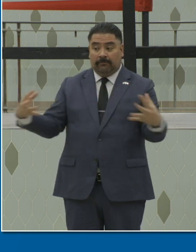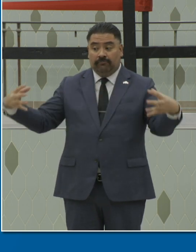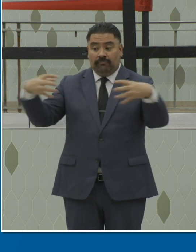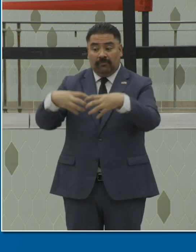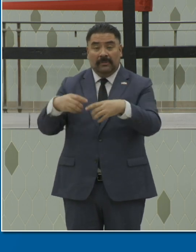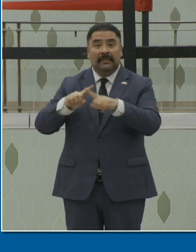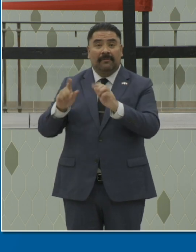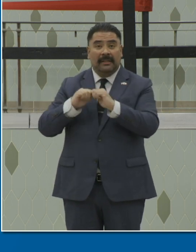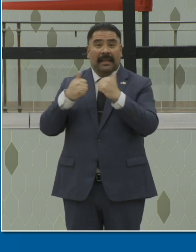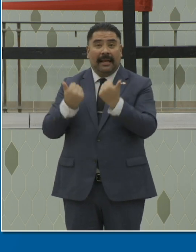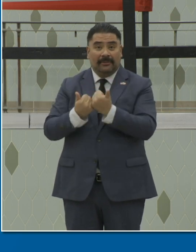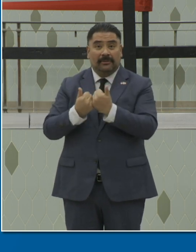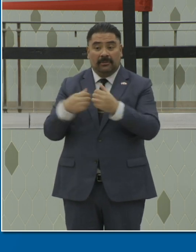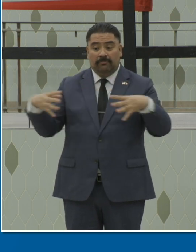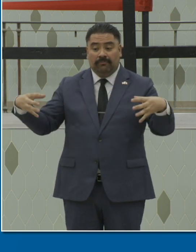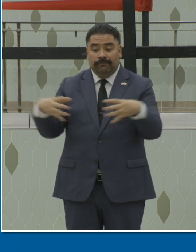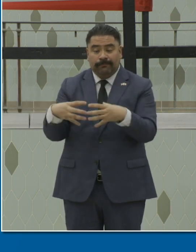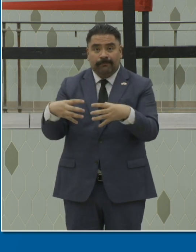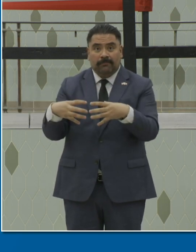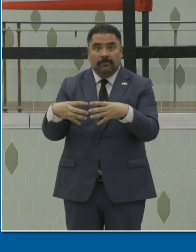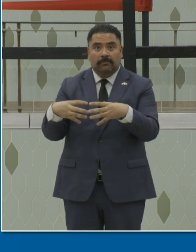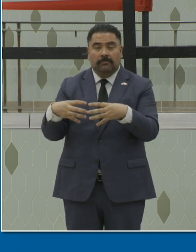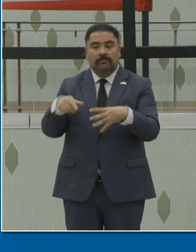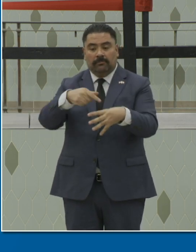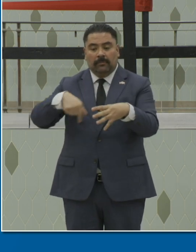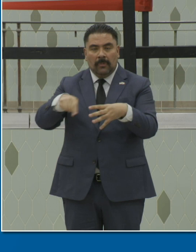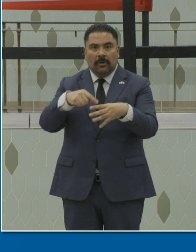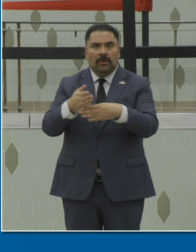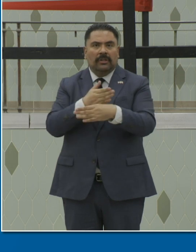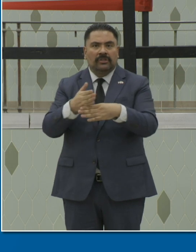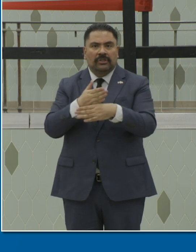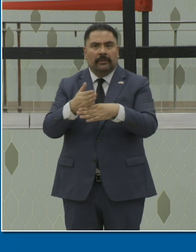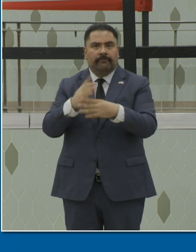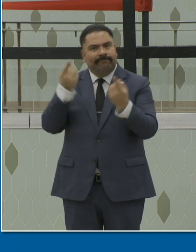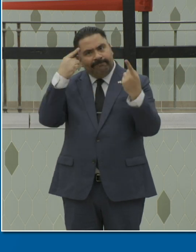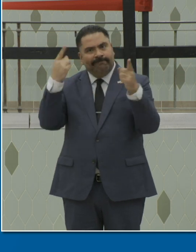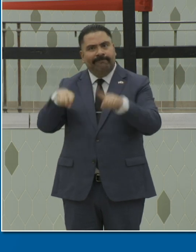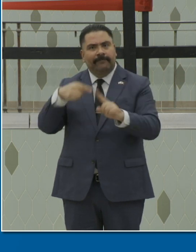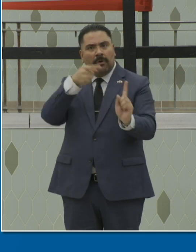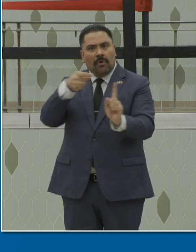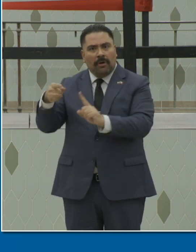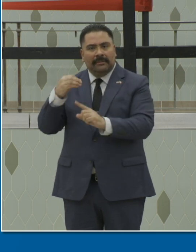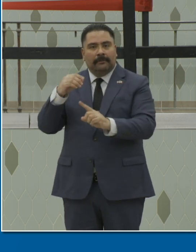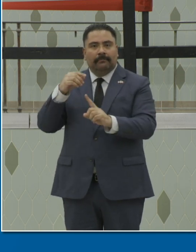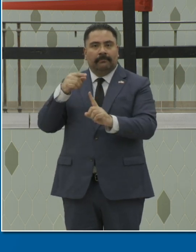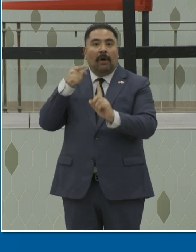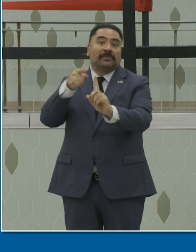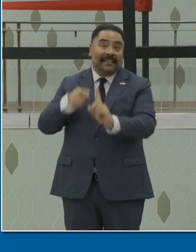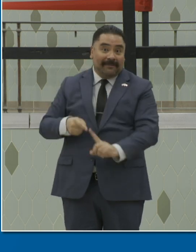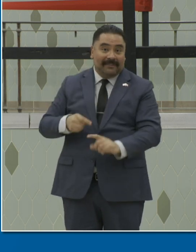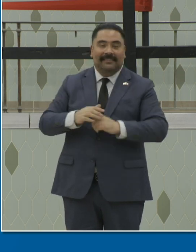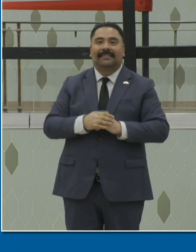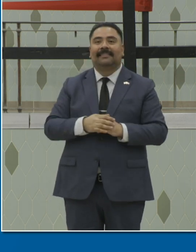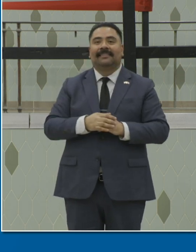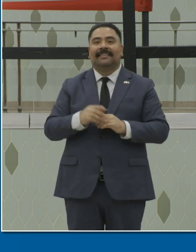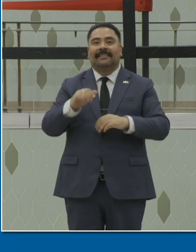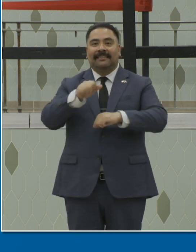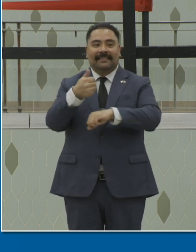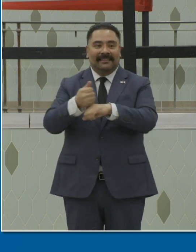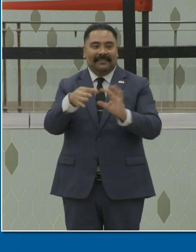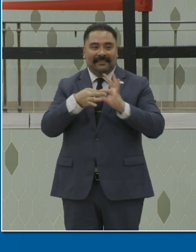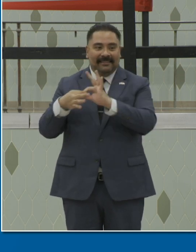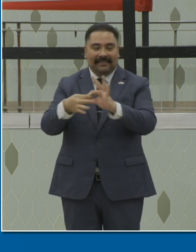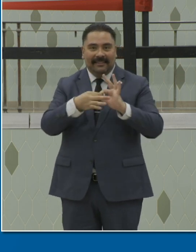city's interagency task force to concretize a shared set of goals and objectives. Implementing this